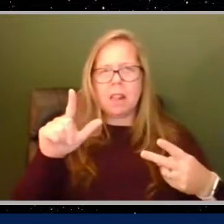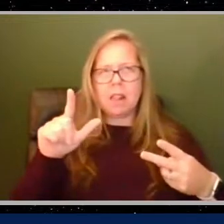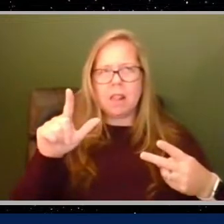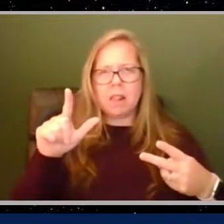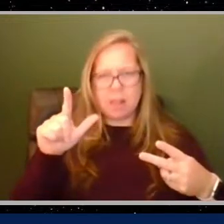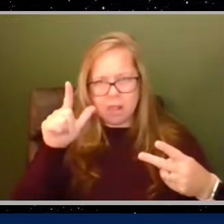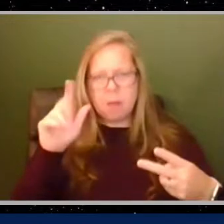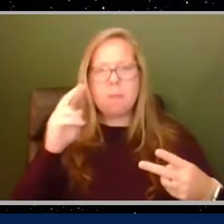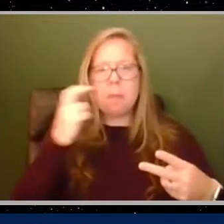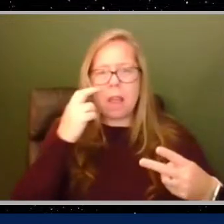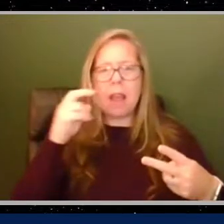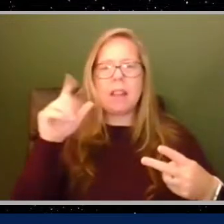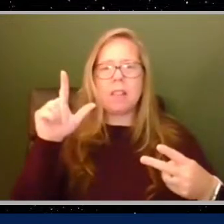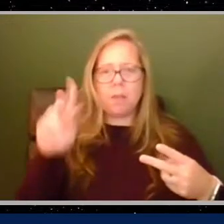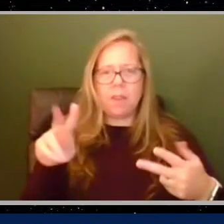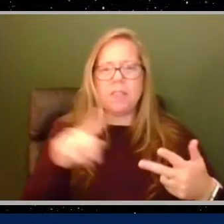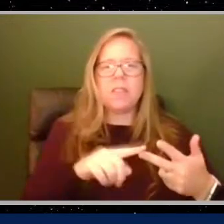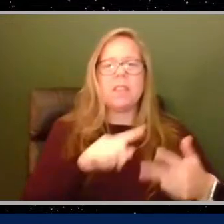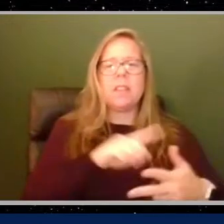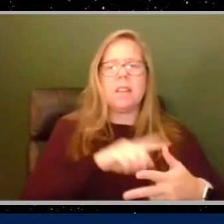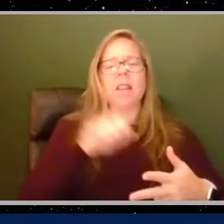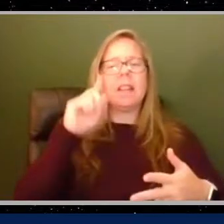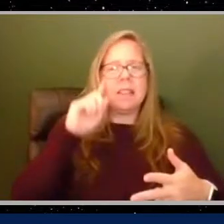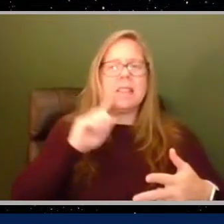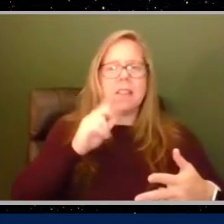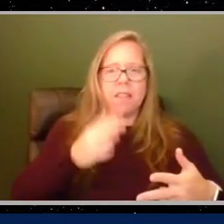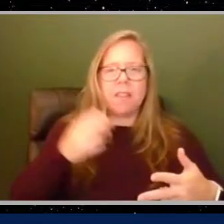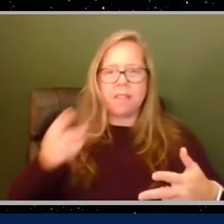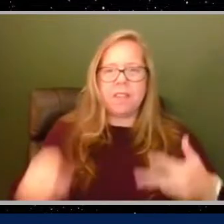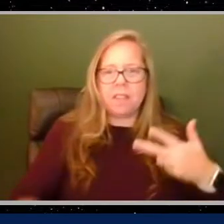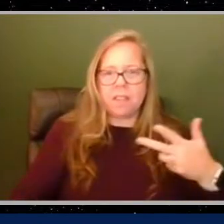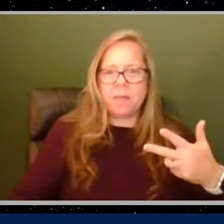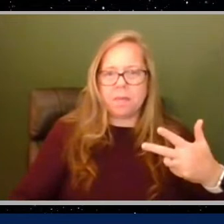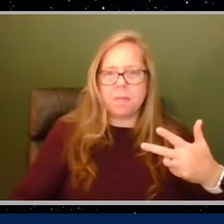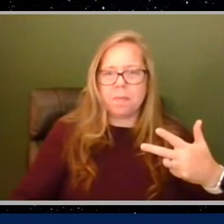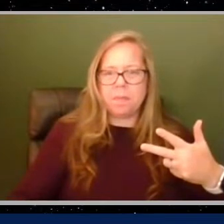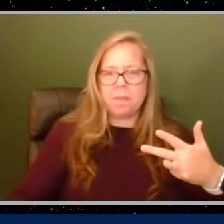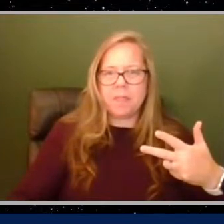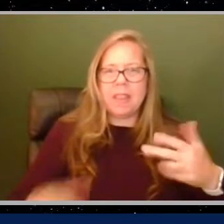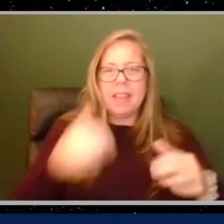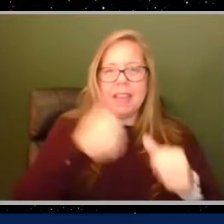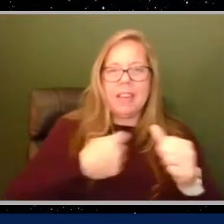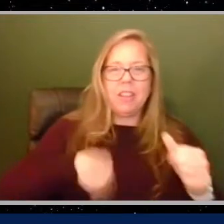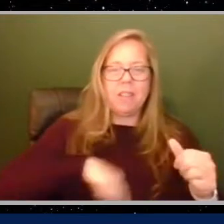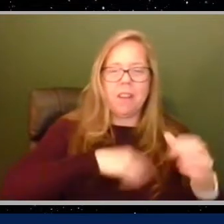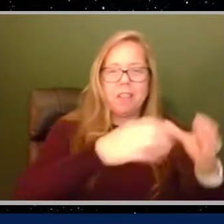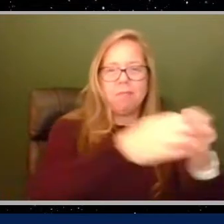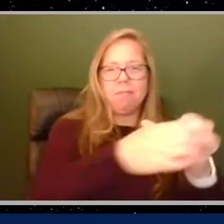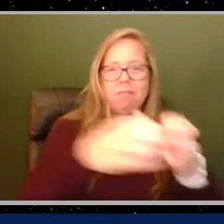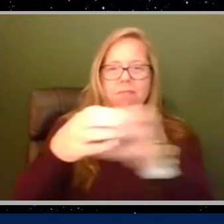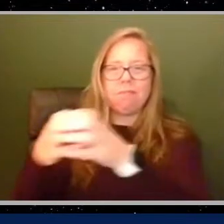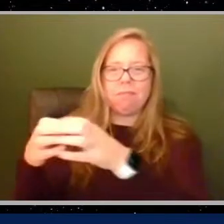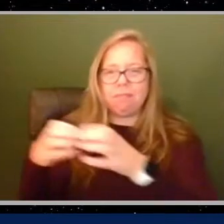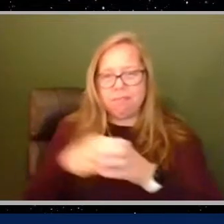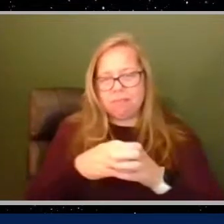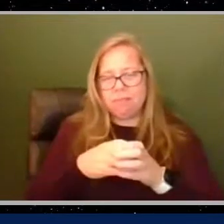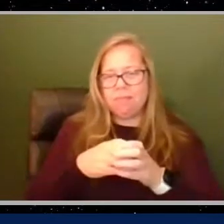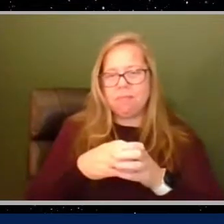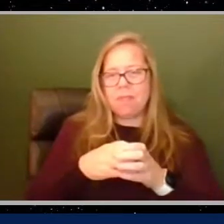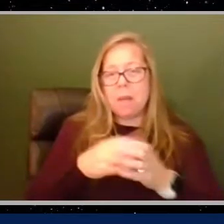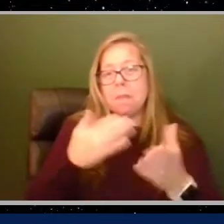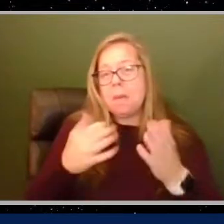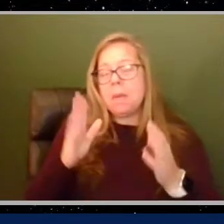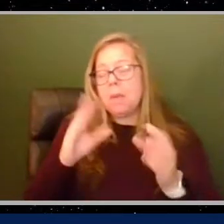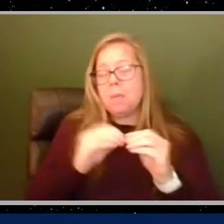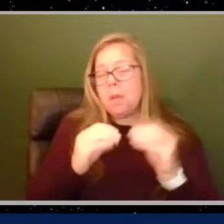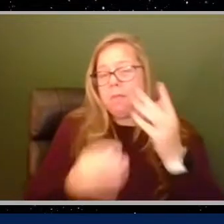hearing. And at the time, each of us were kind of in our own sections. I don't know if the future is to kind of intermingle more of the crews, but